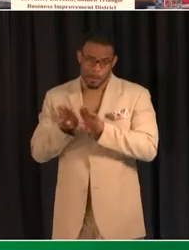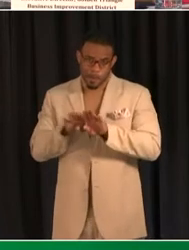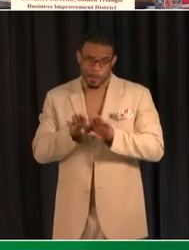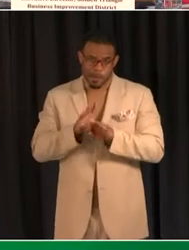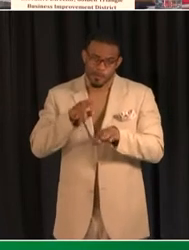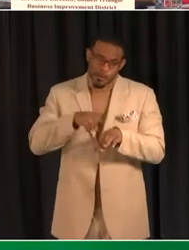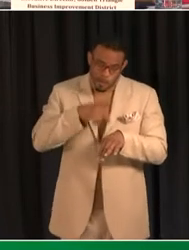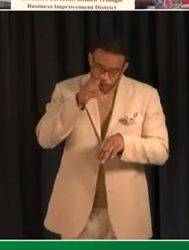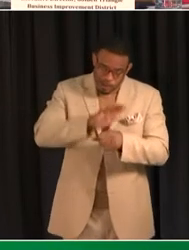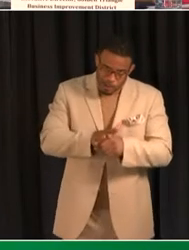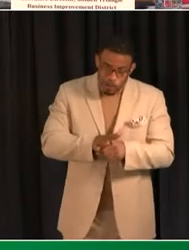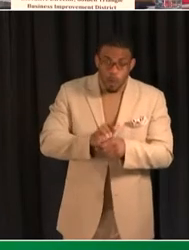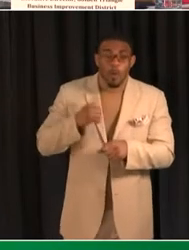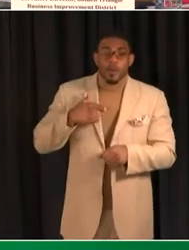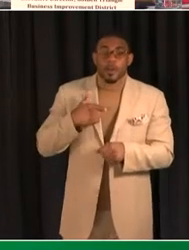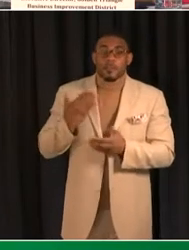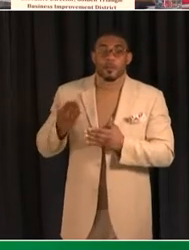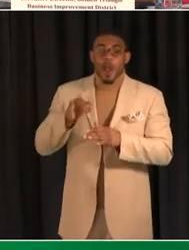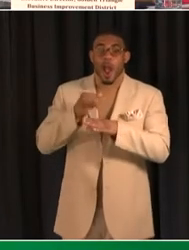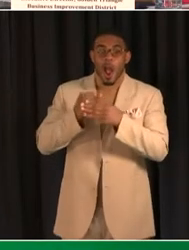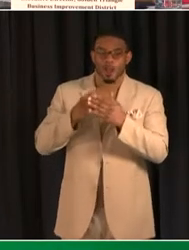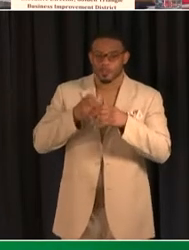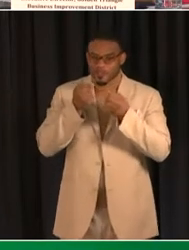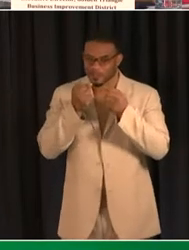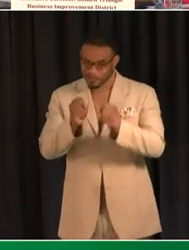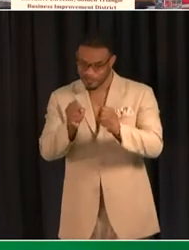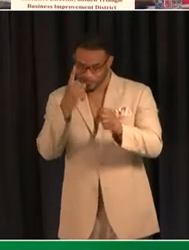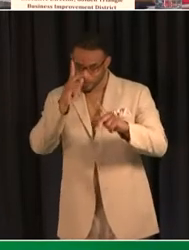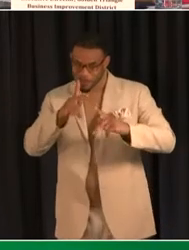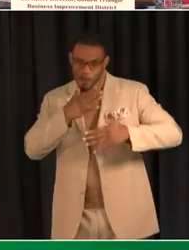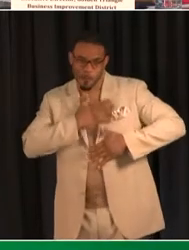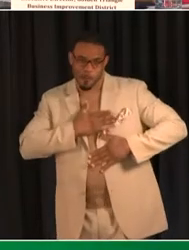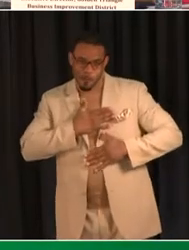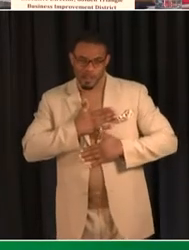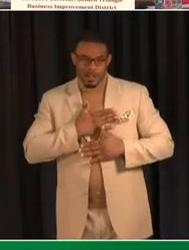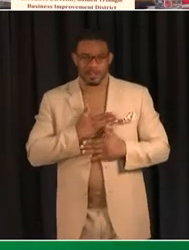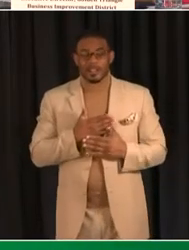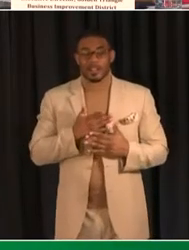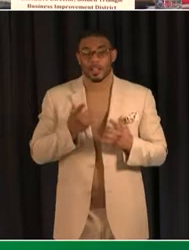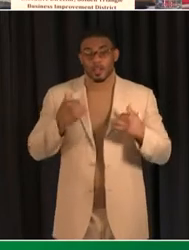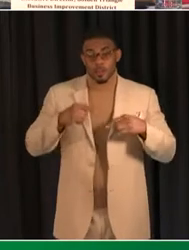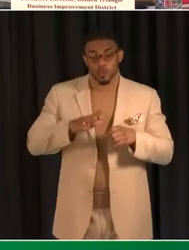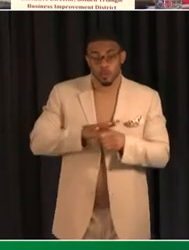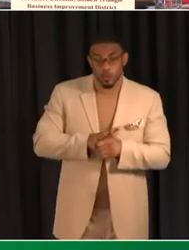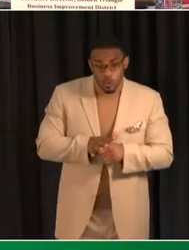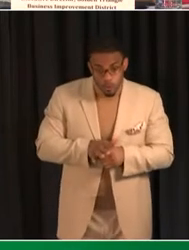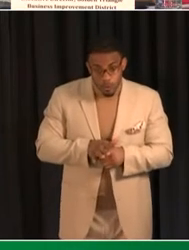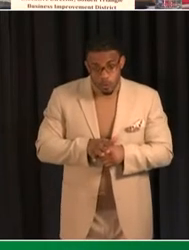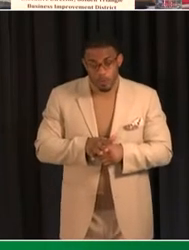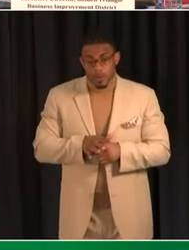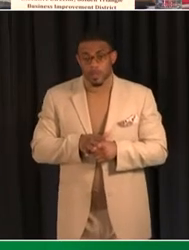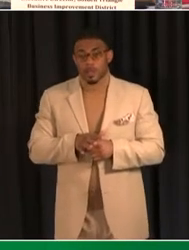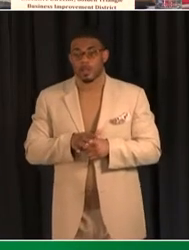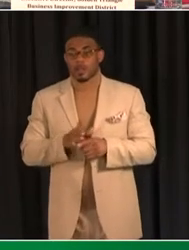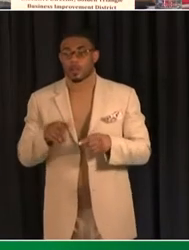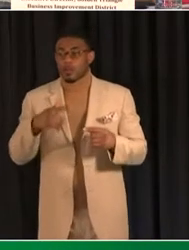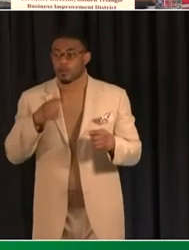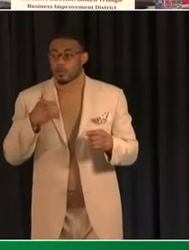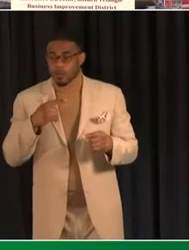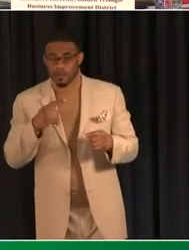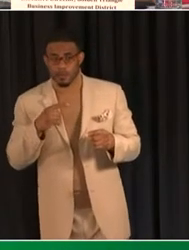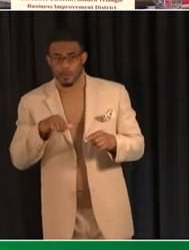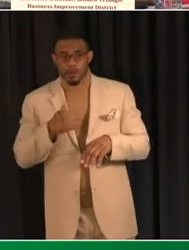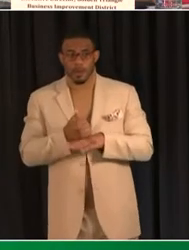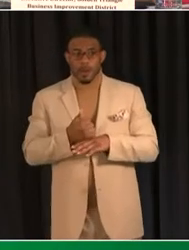been closed, we've been bringing art onto the street for people to enjoy. And during the COVID pandemic, so